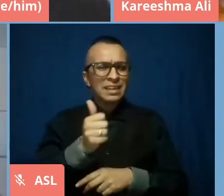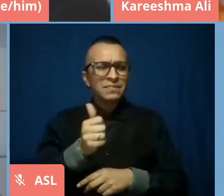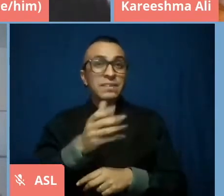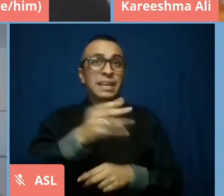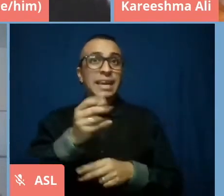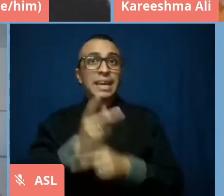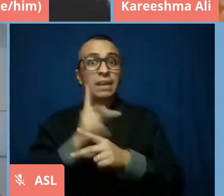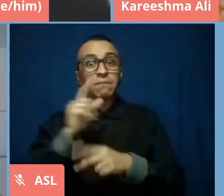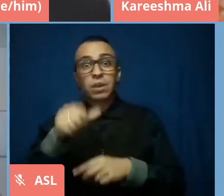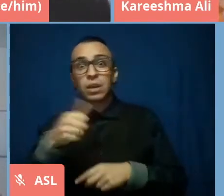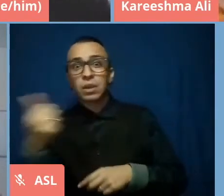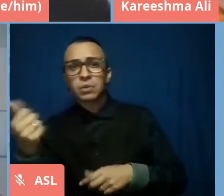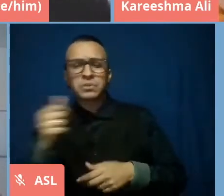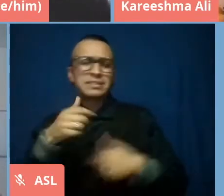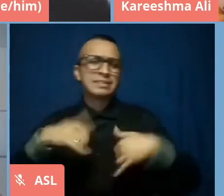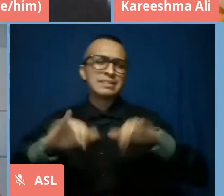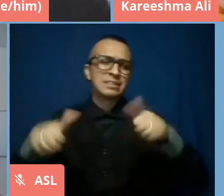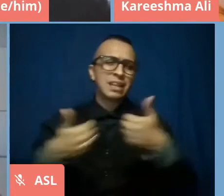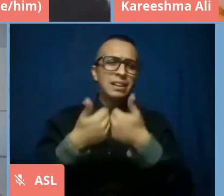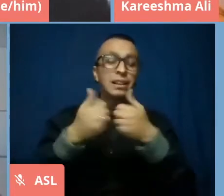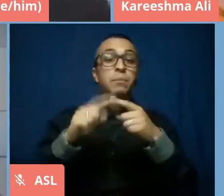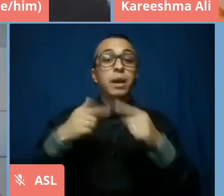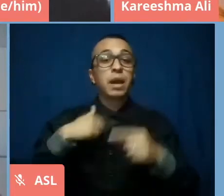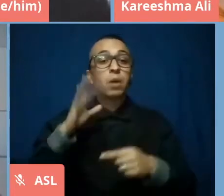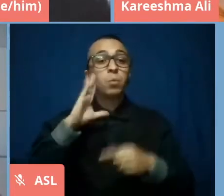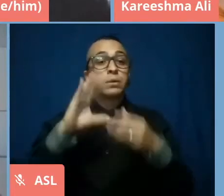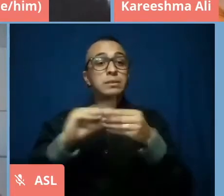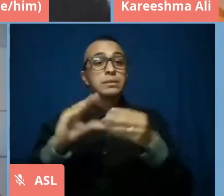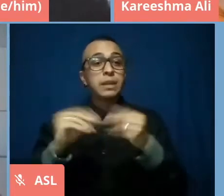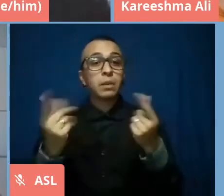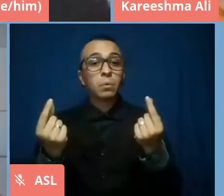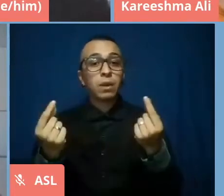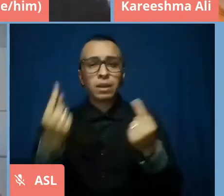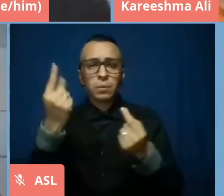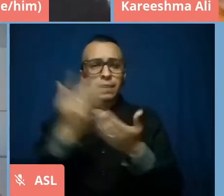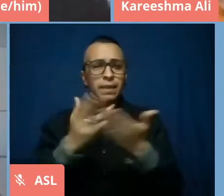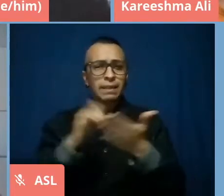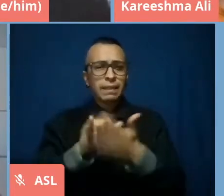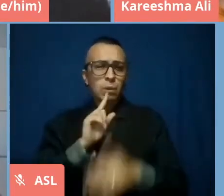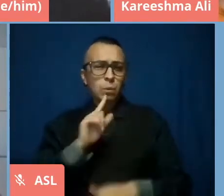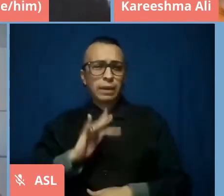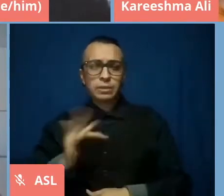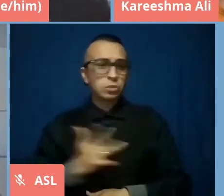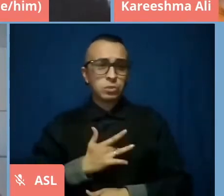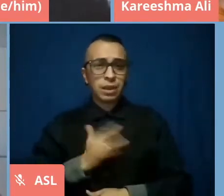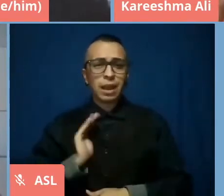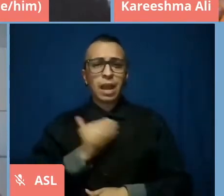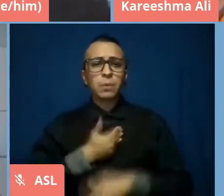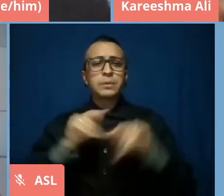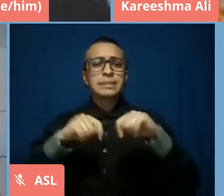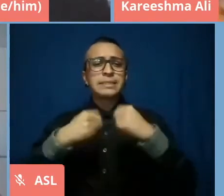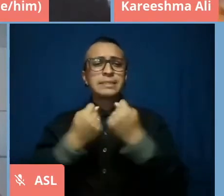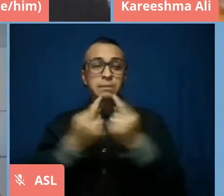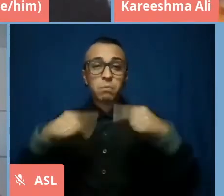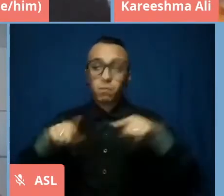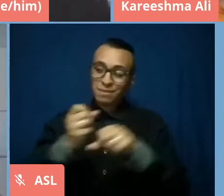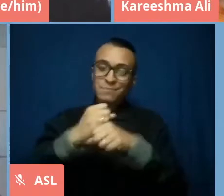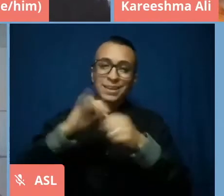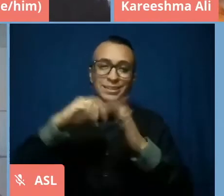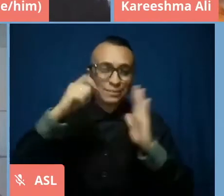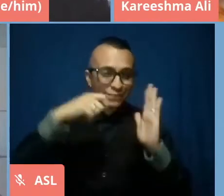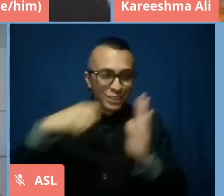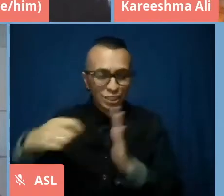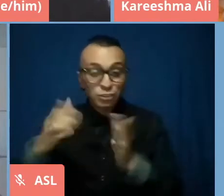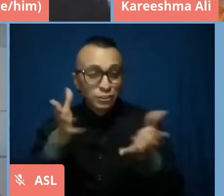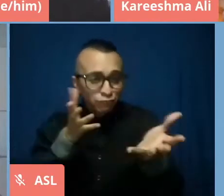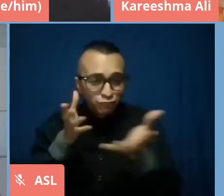others. But I will say the one thing that really struck our team as we were putting this video together and hearing from these older